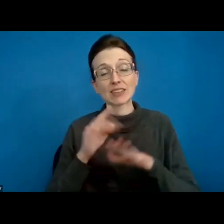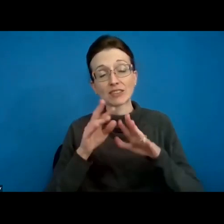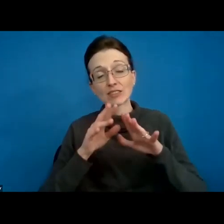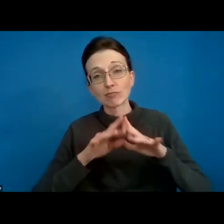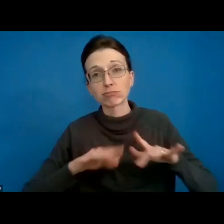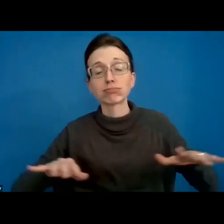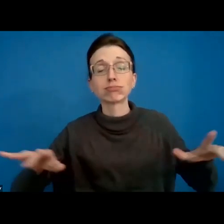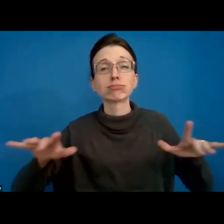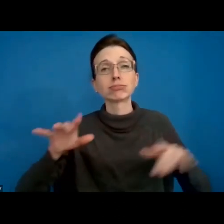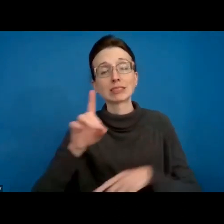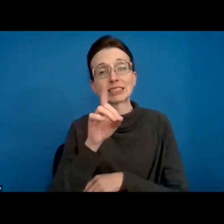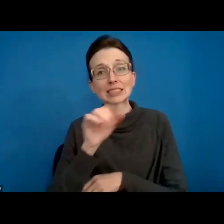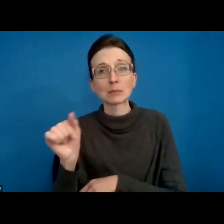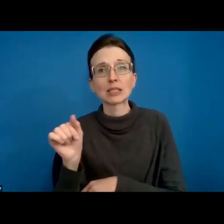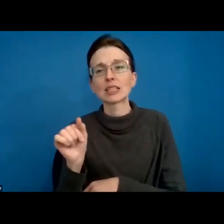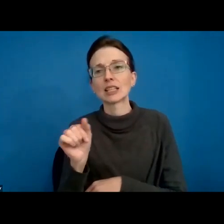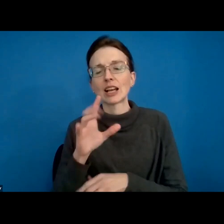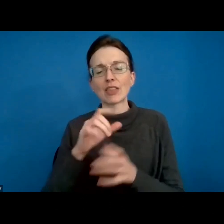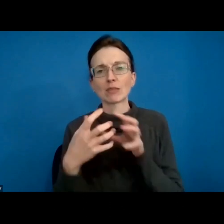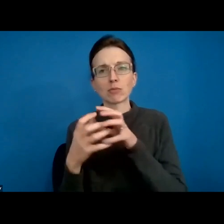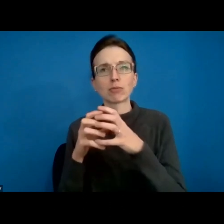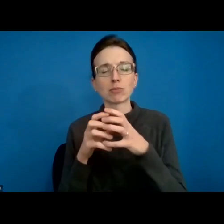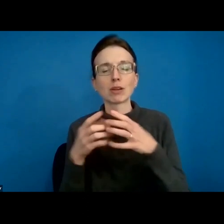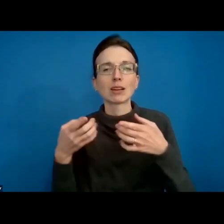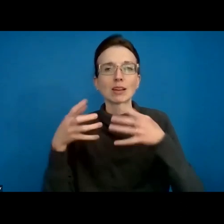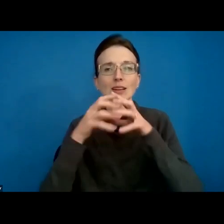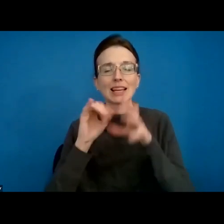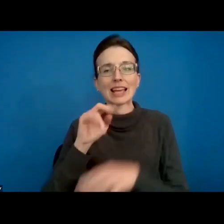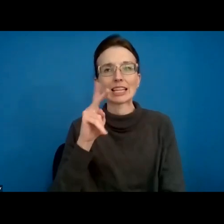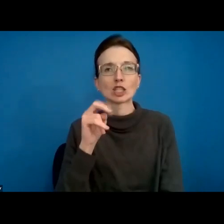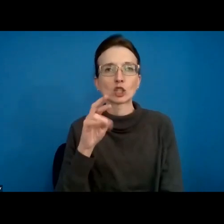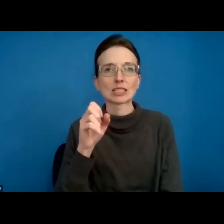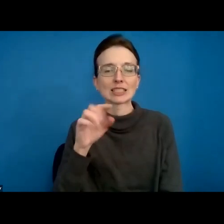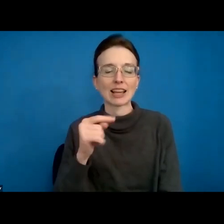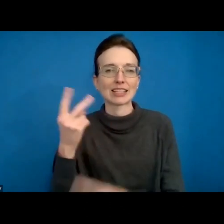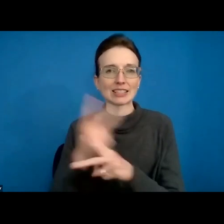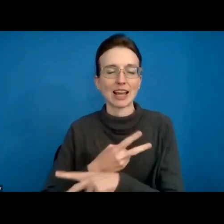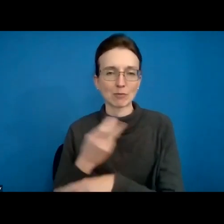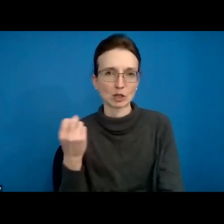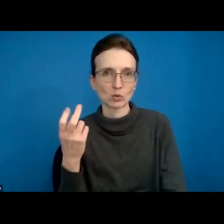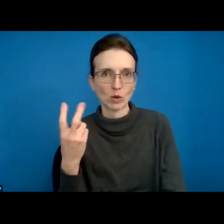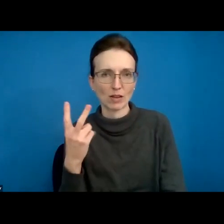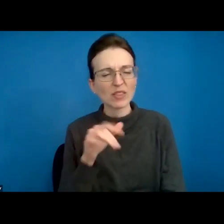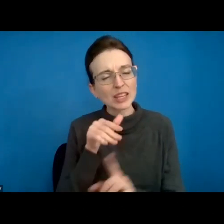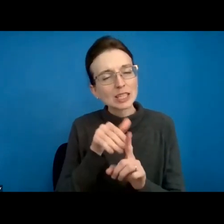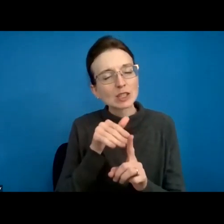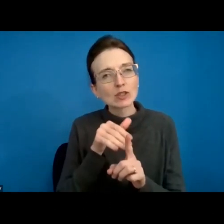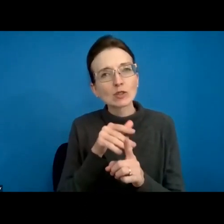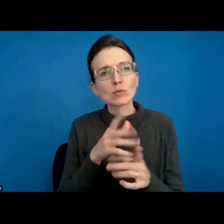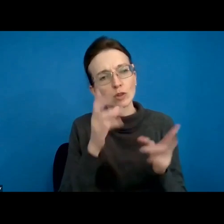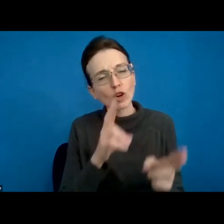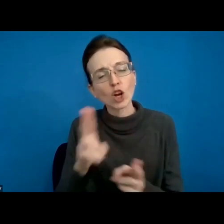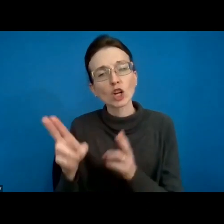is part of the Intersect ×12 initiative. Intersect ×12 is a reminder that we must strive to honor